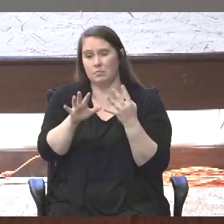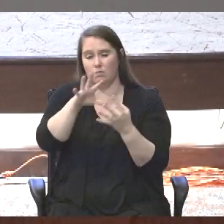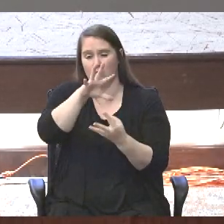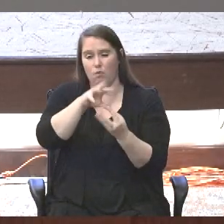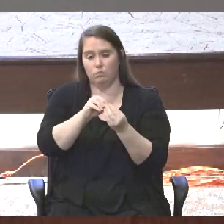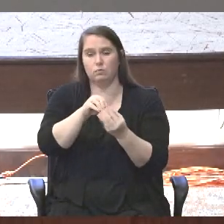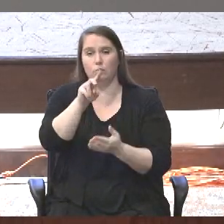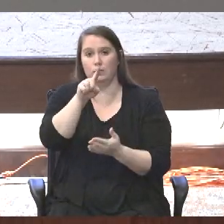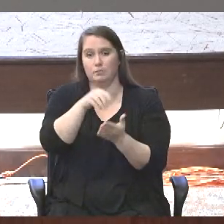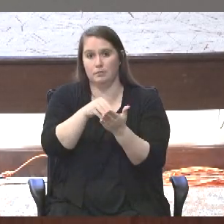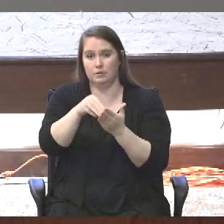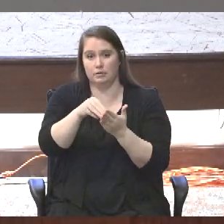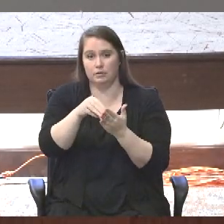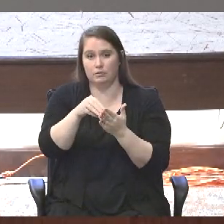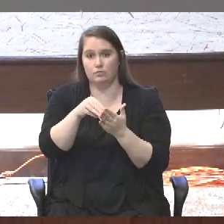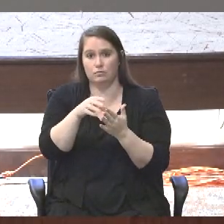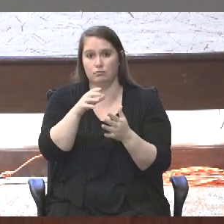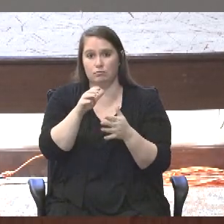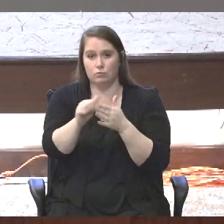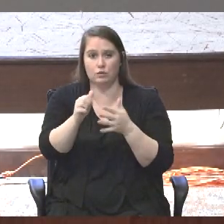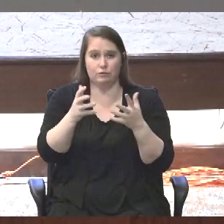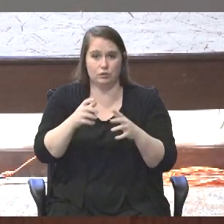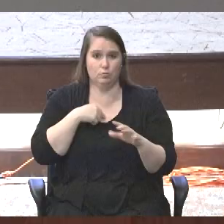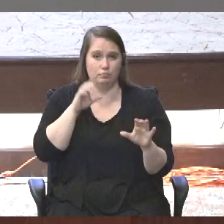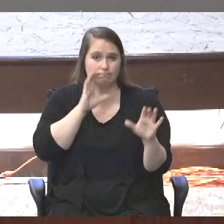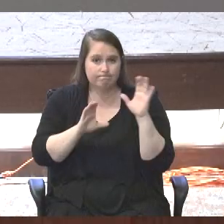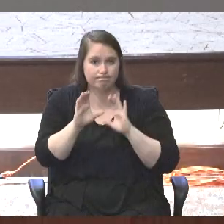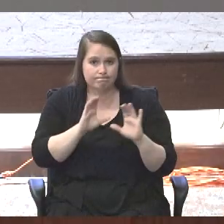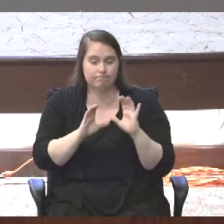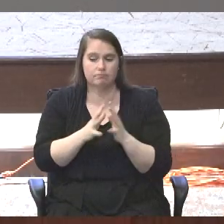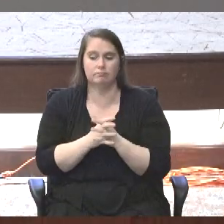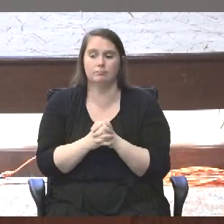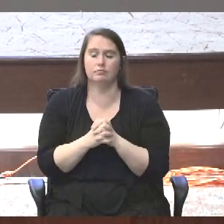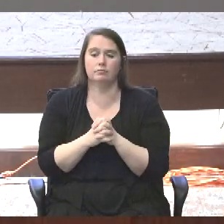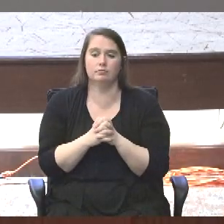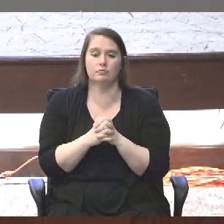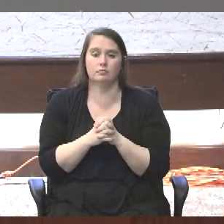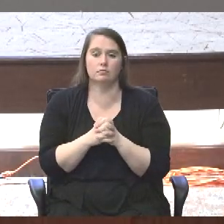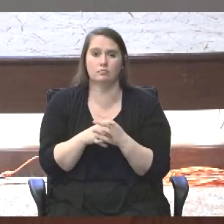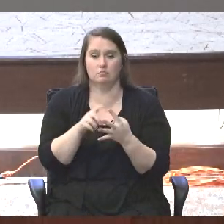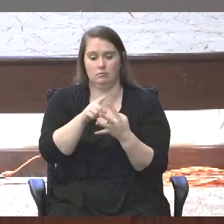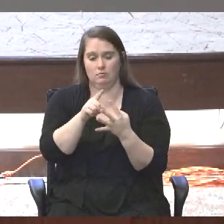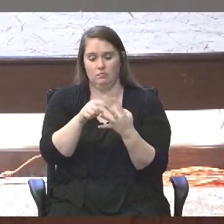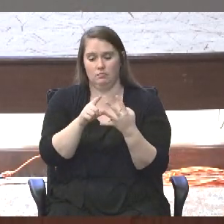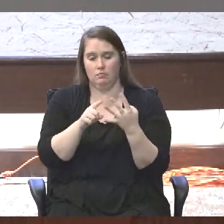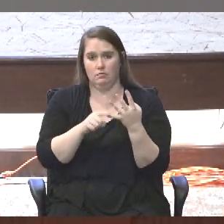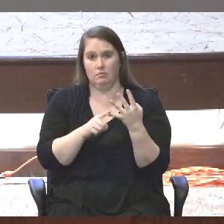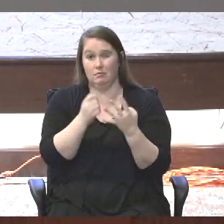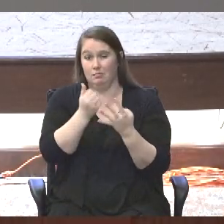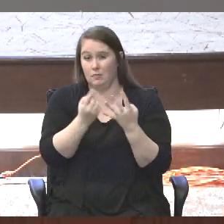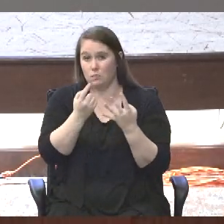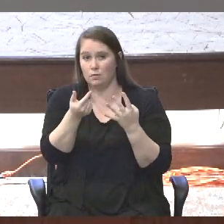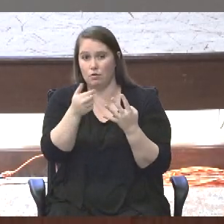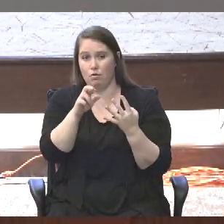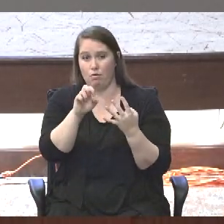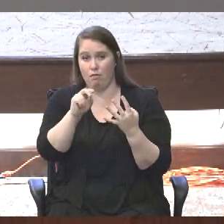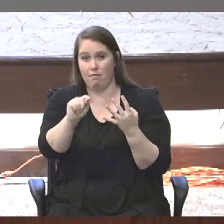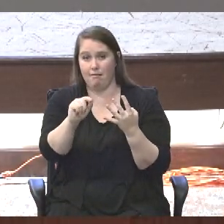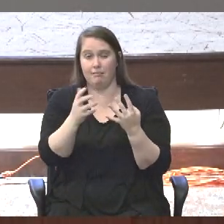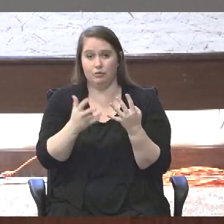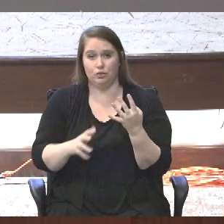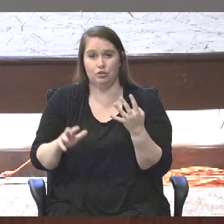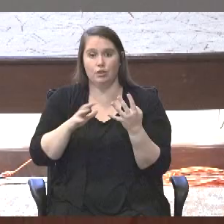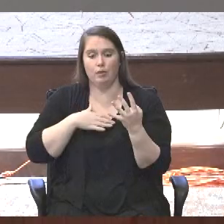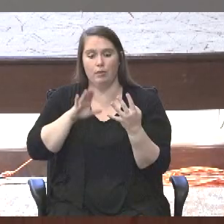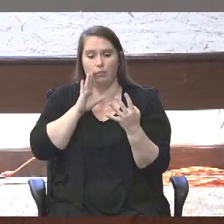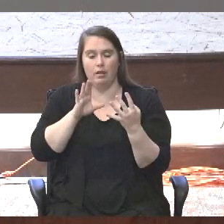of state and federal funds we're seeking. And each one of these grant applications we